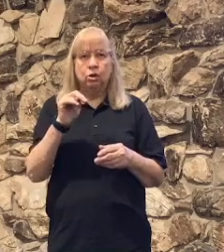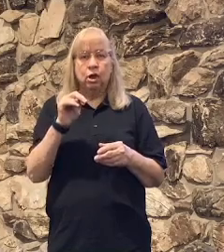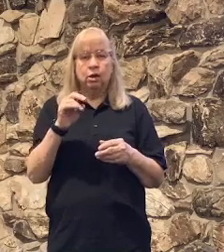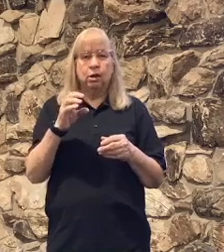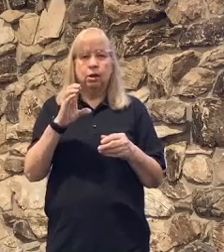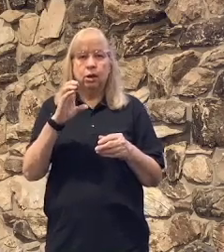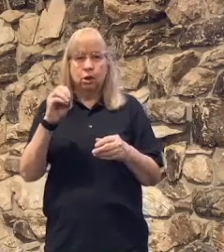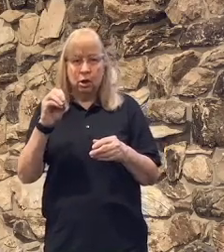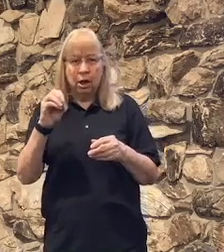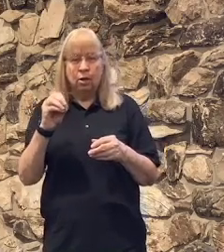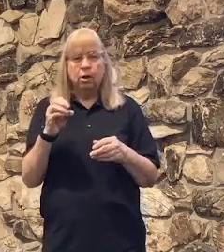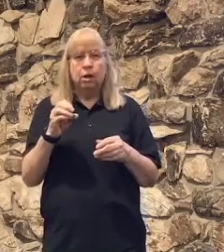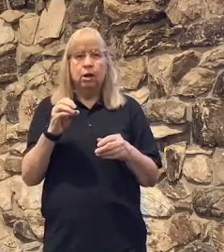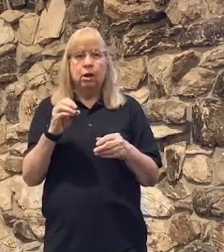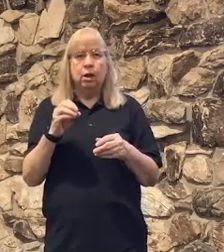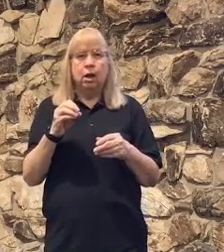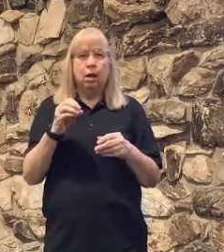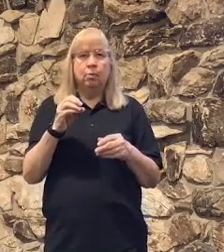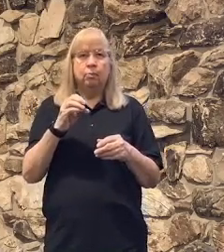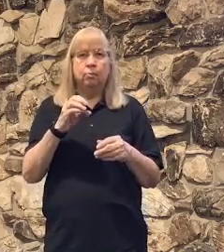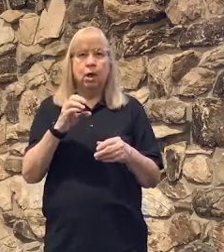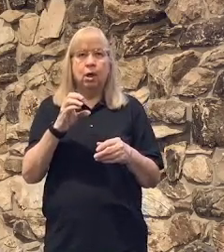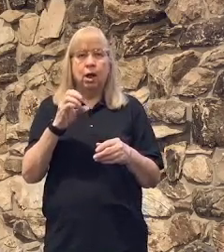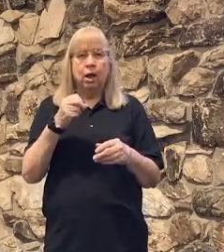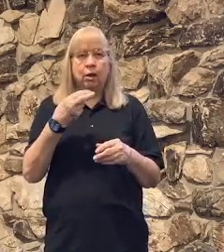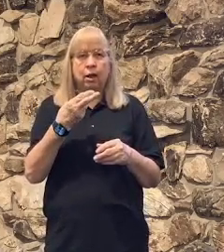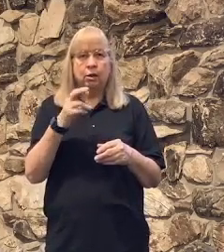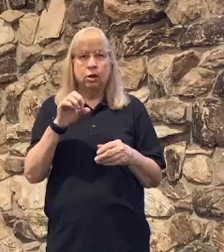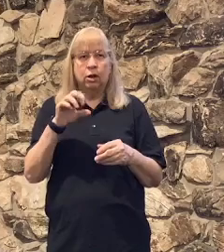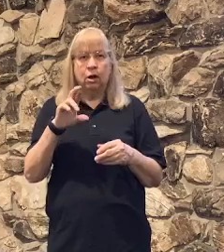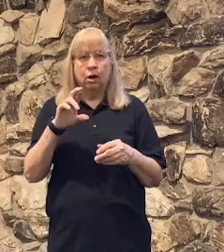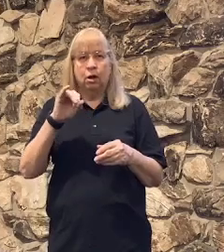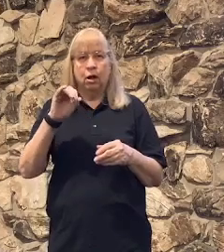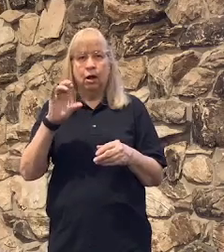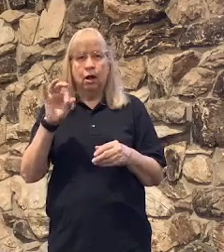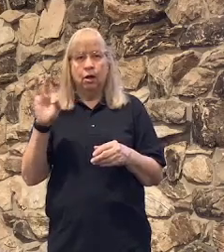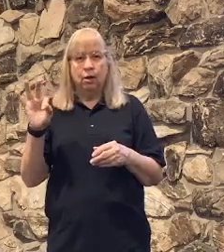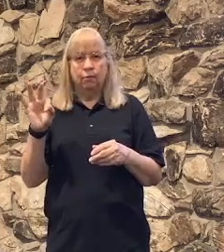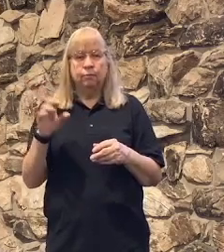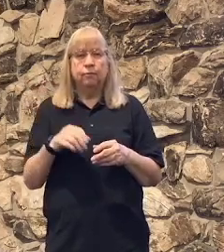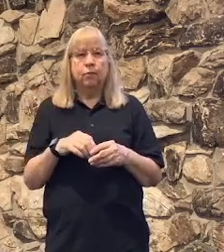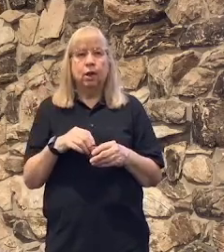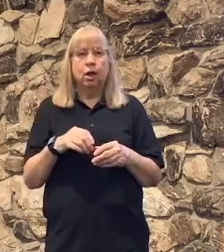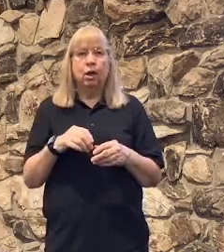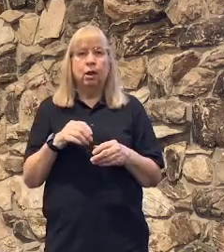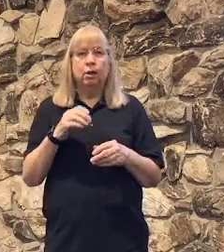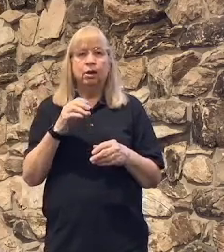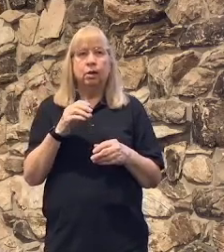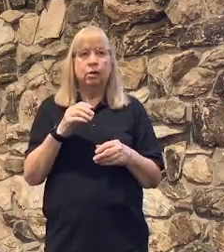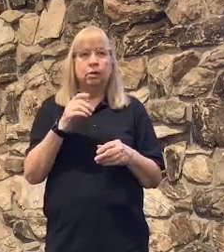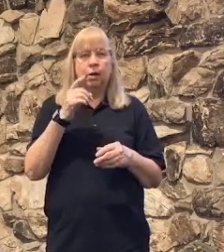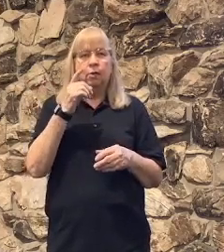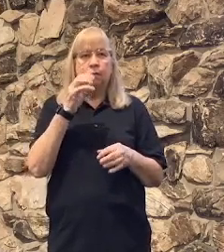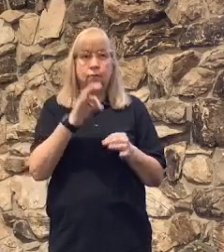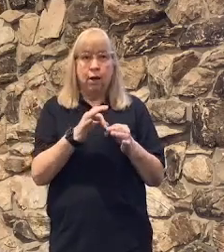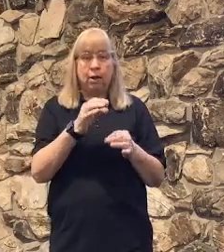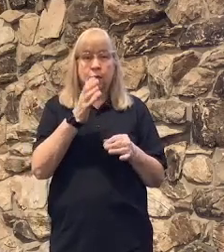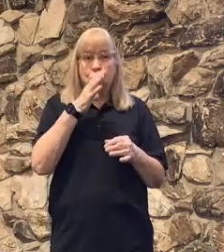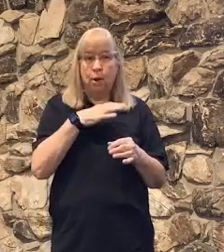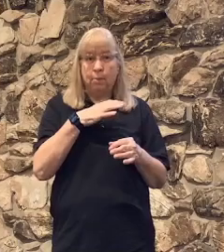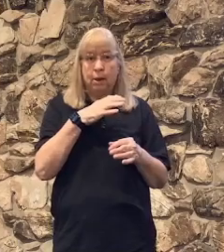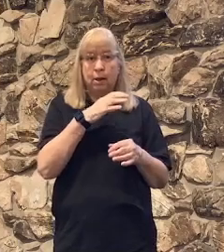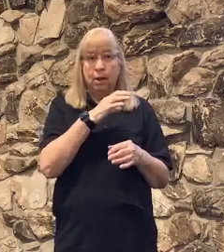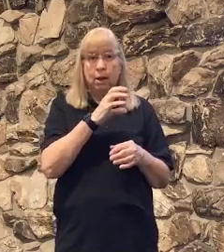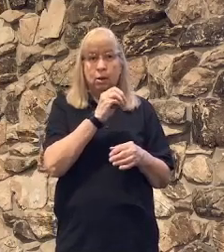October 12th. Okay, so United Methodist Women in Faith is October 5th, and the United Methodist Men